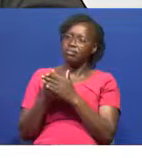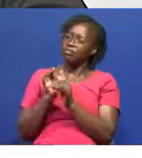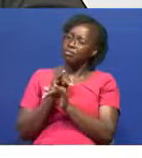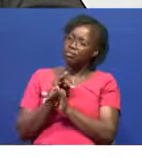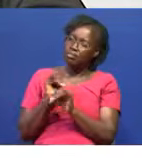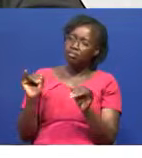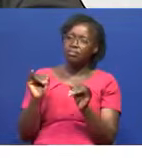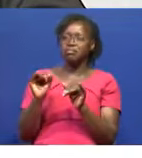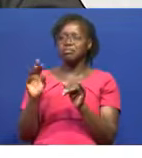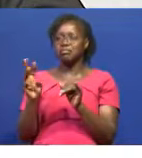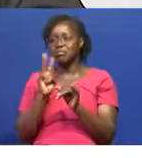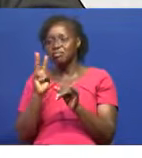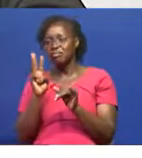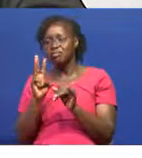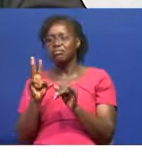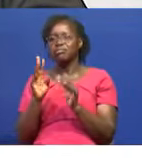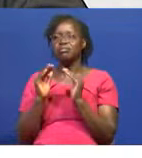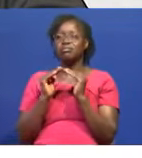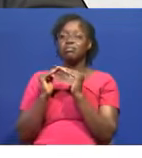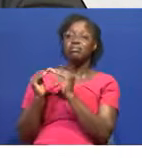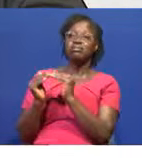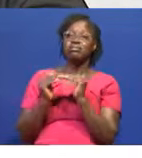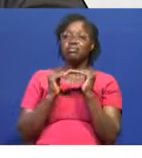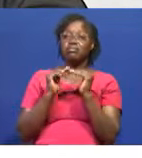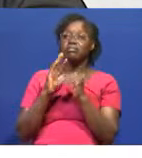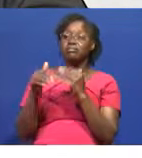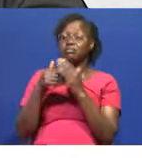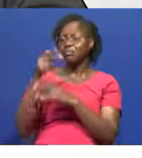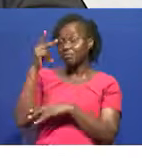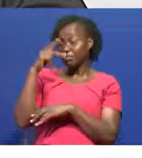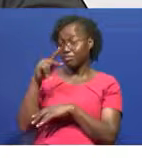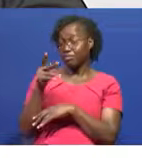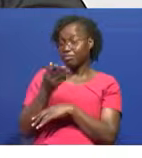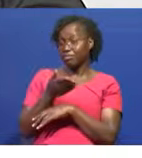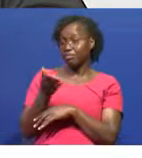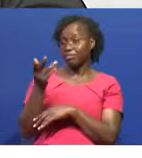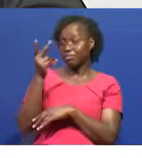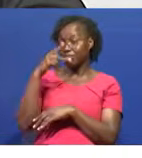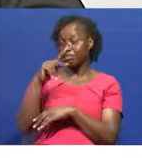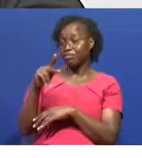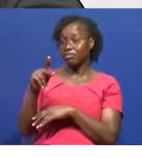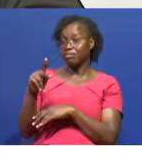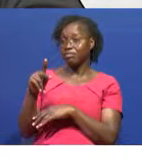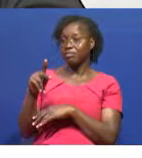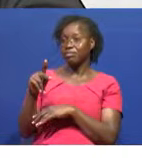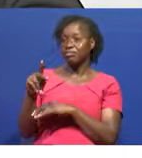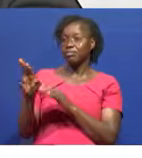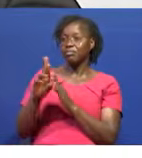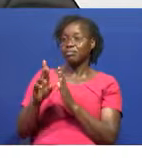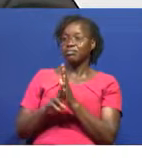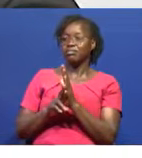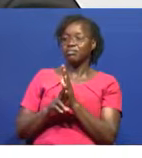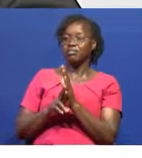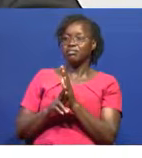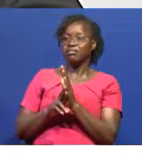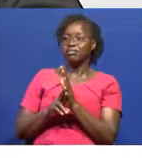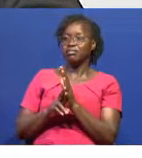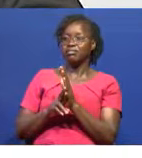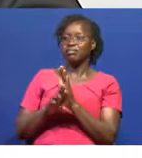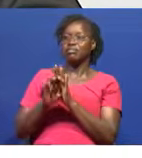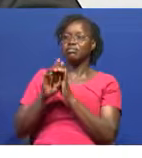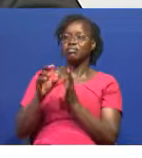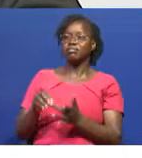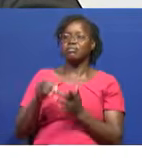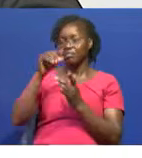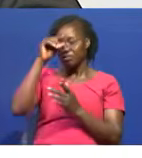sanitation, to water, to hygiene levels, and with all these policies being put in place, policies and laws and regulations, especially, for example, we are talking